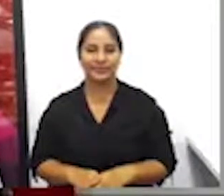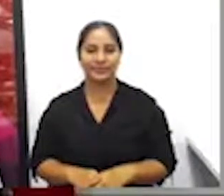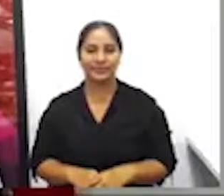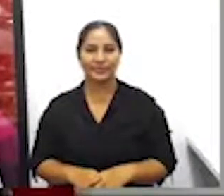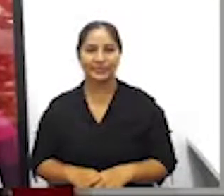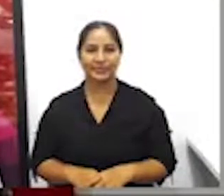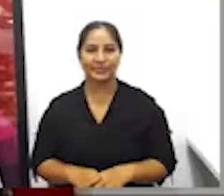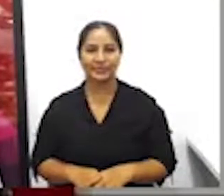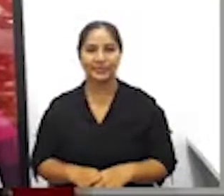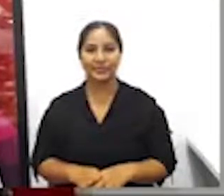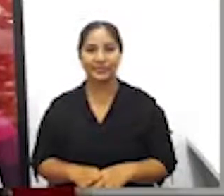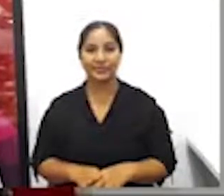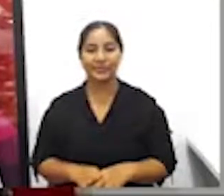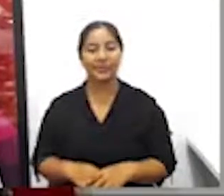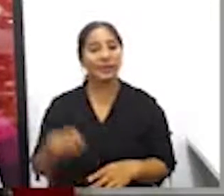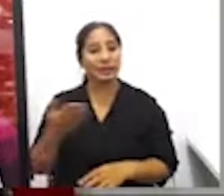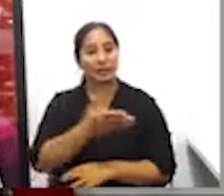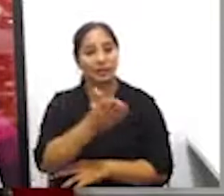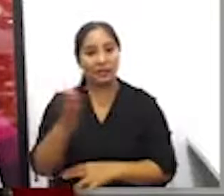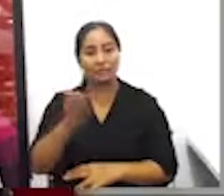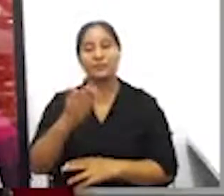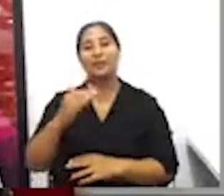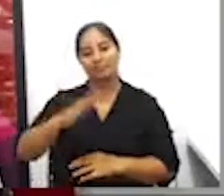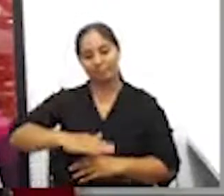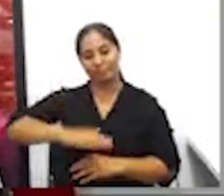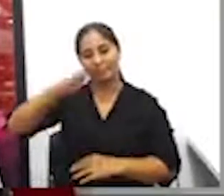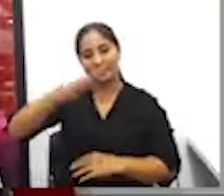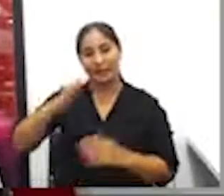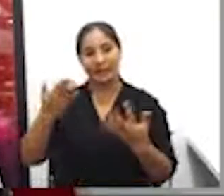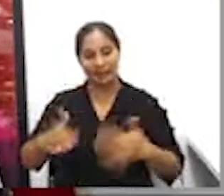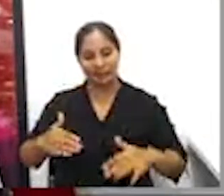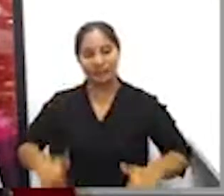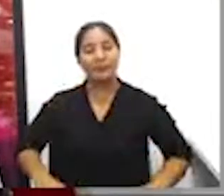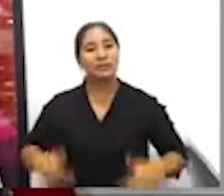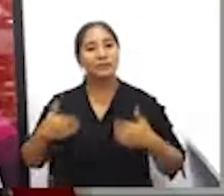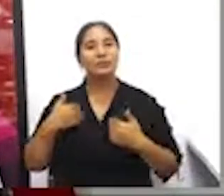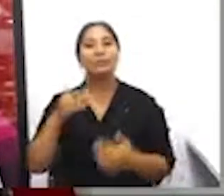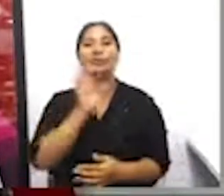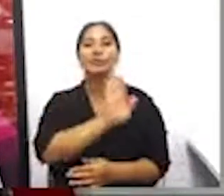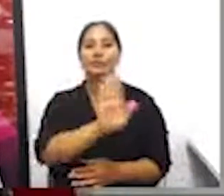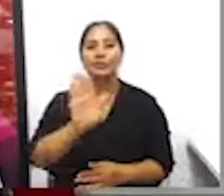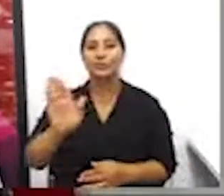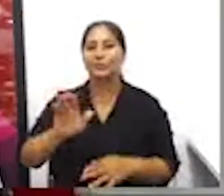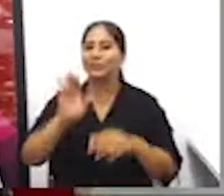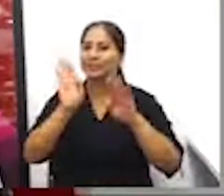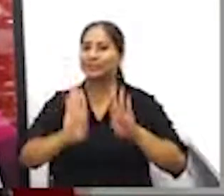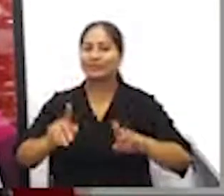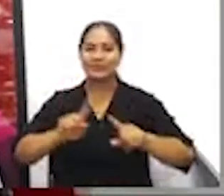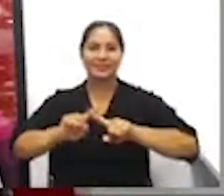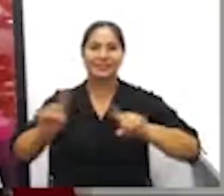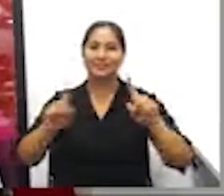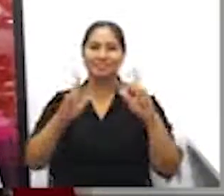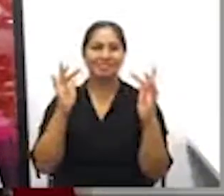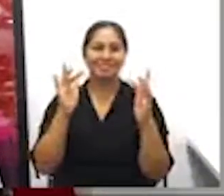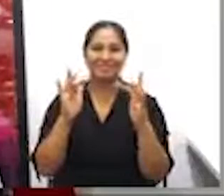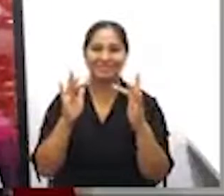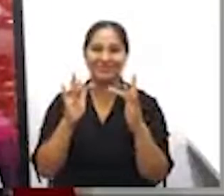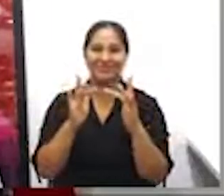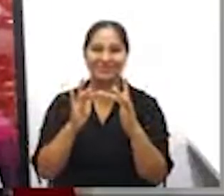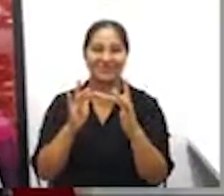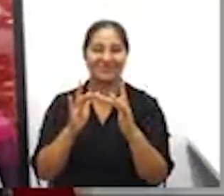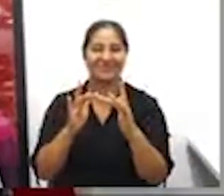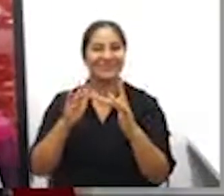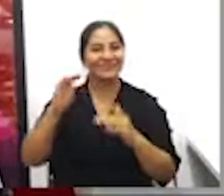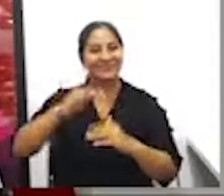own lives will be very different, not only because of the internet, but because of